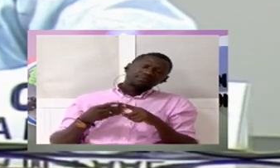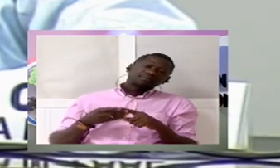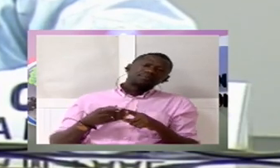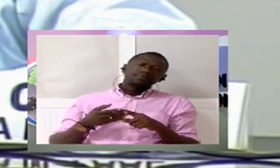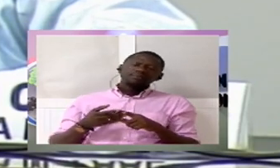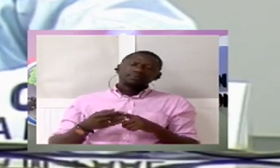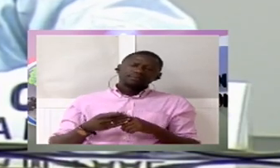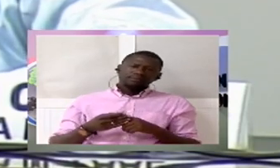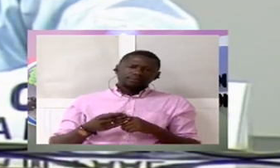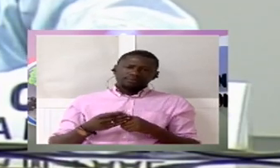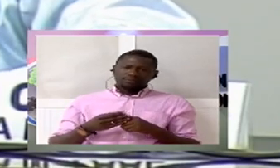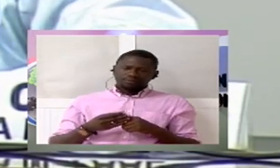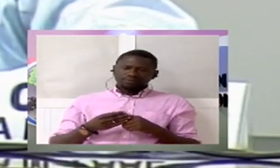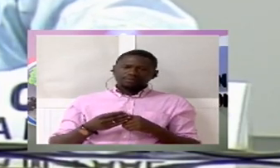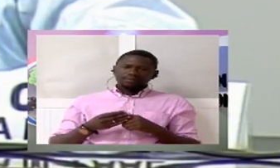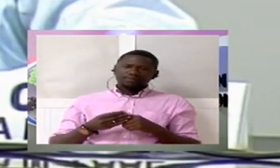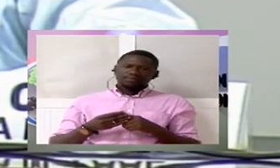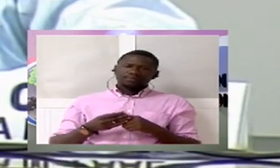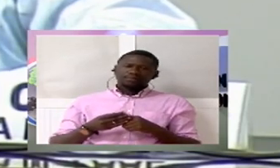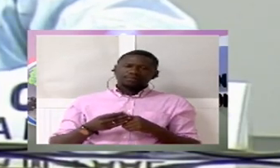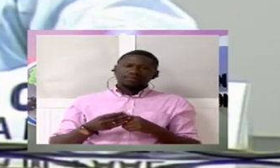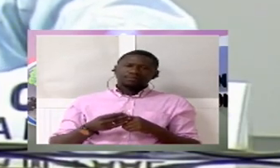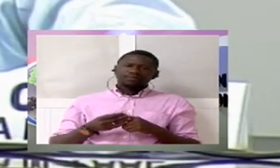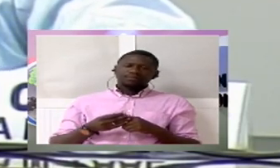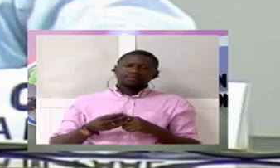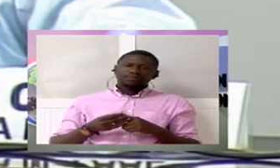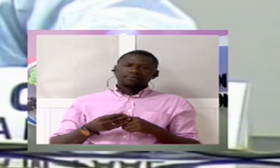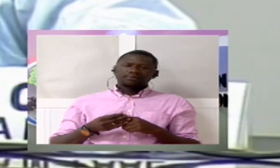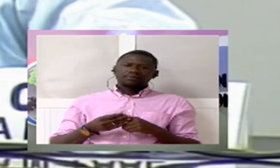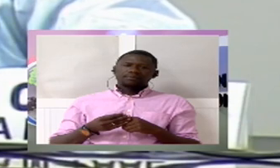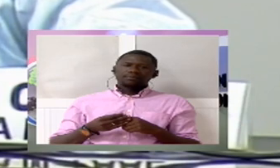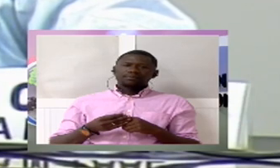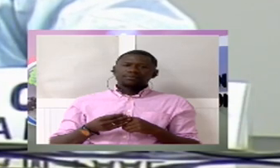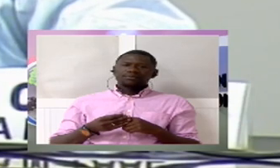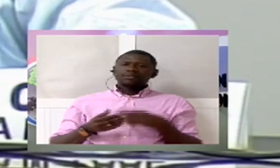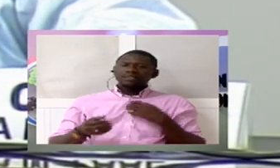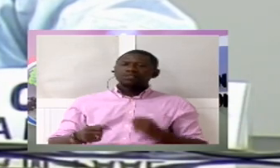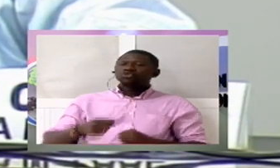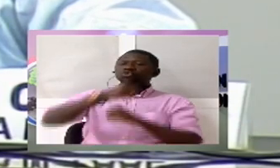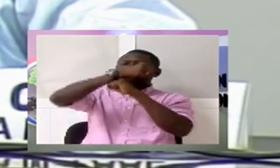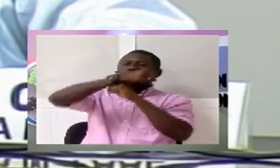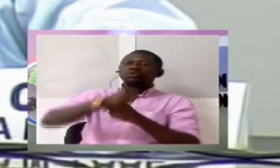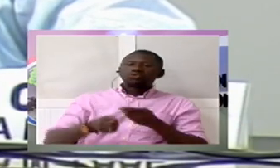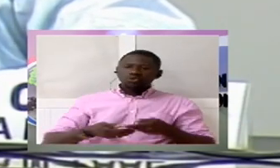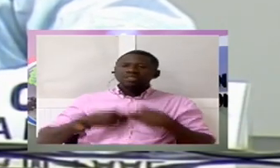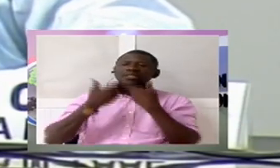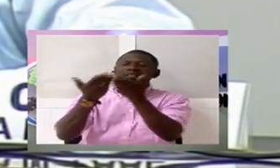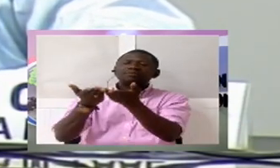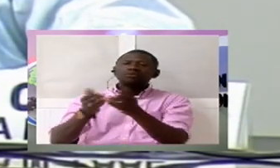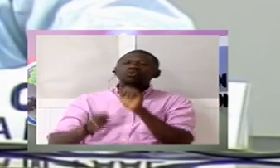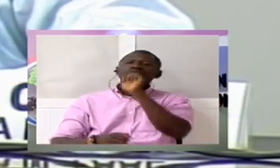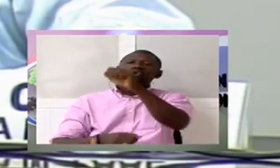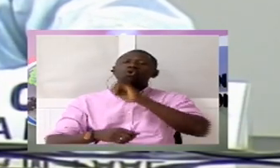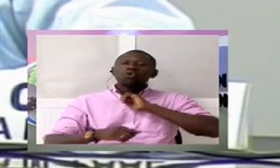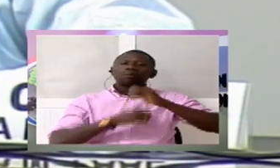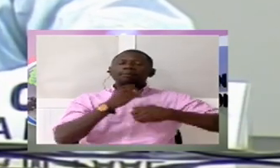muta fulanjanke hanifo itata sorong Mile 2 kasola. The support you were giving to him while he was